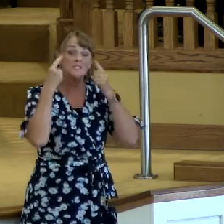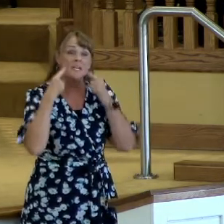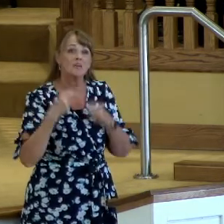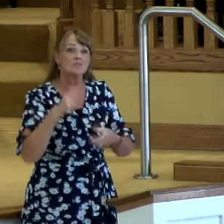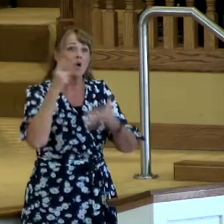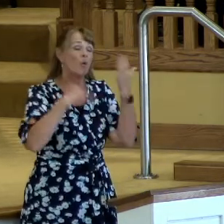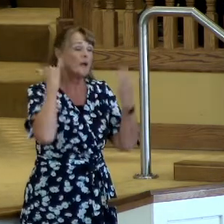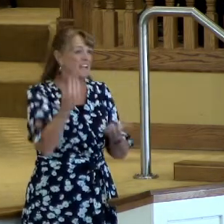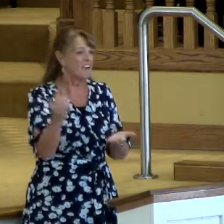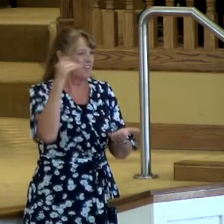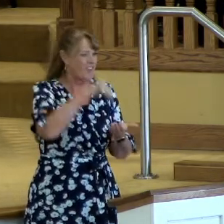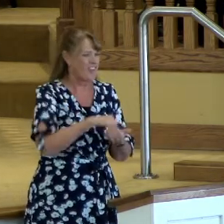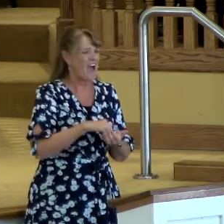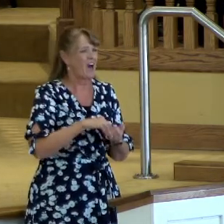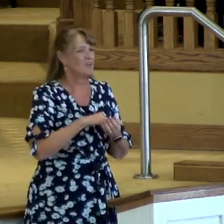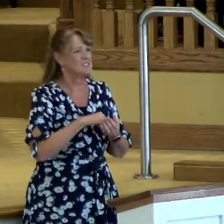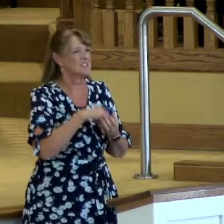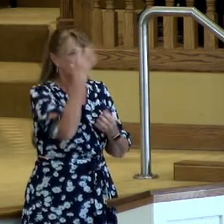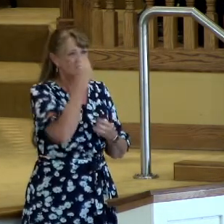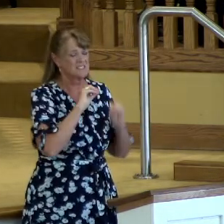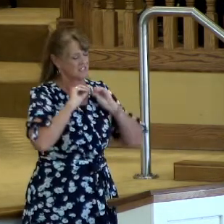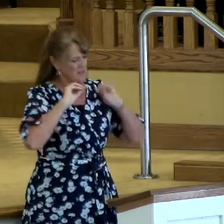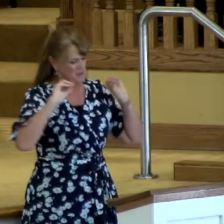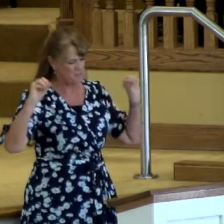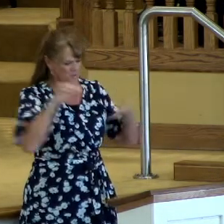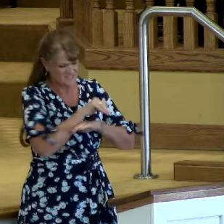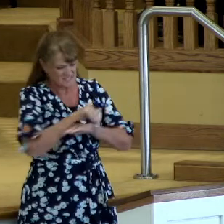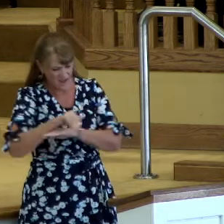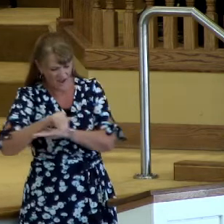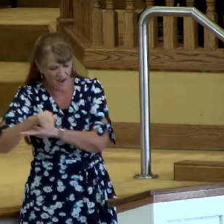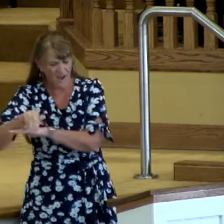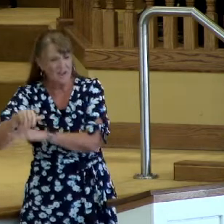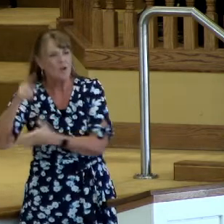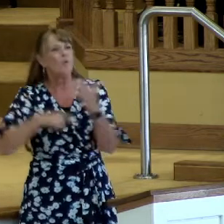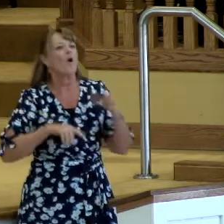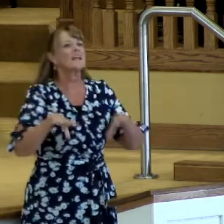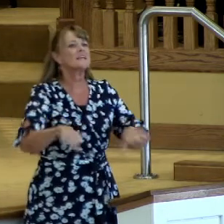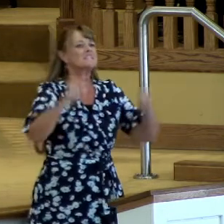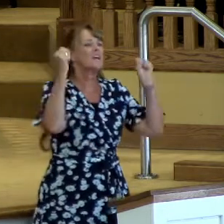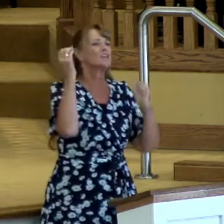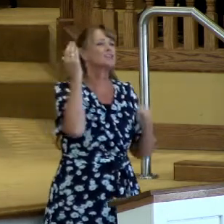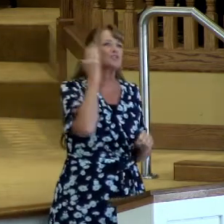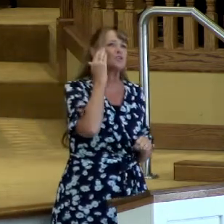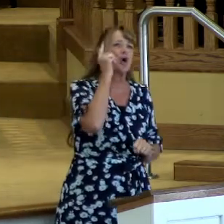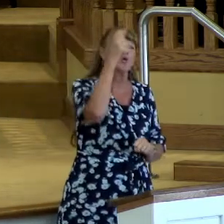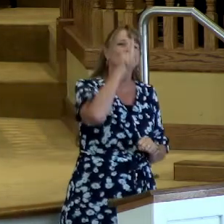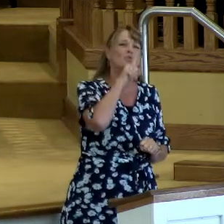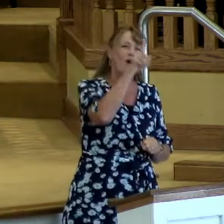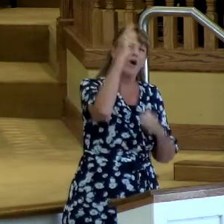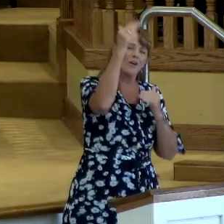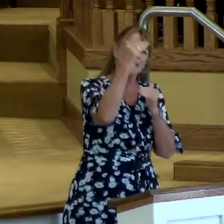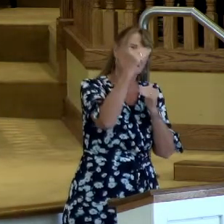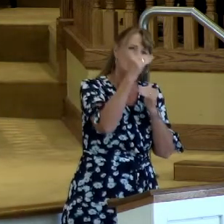if a thousand sleepless nights are what it takes to know you're near?